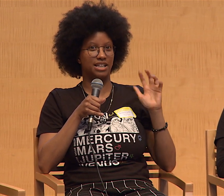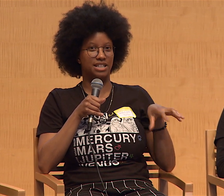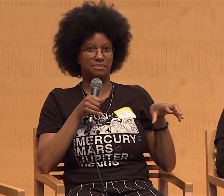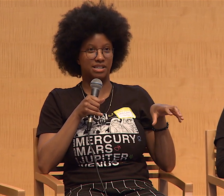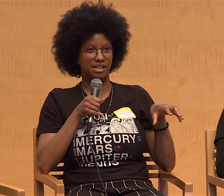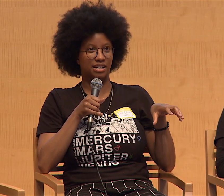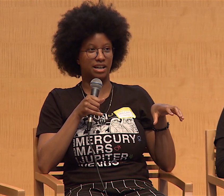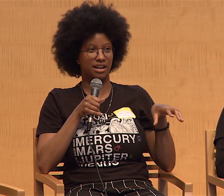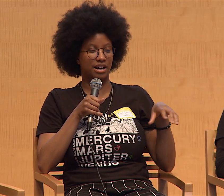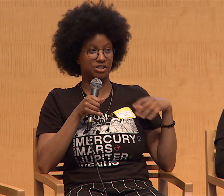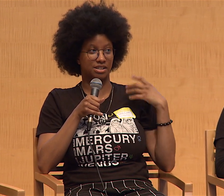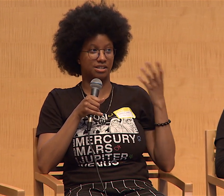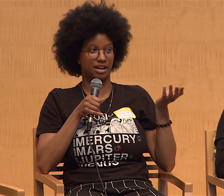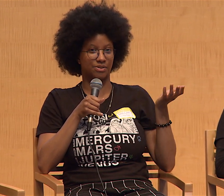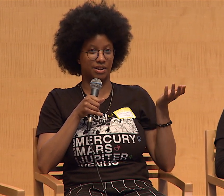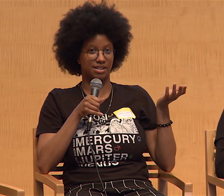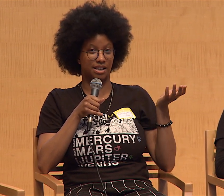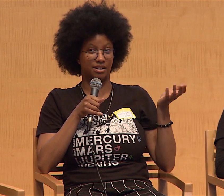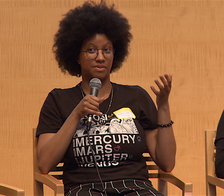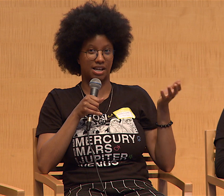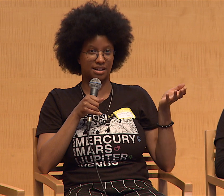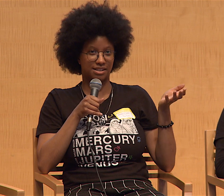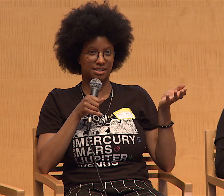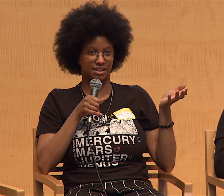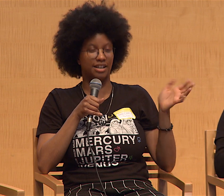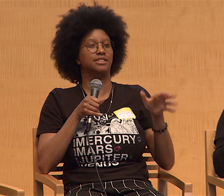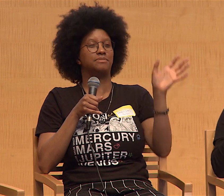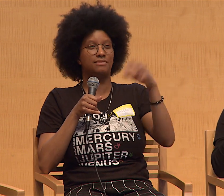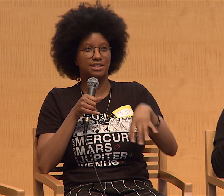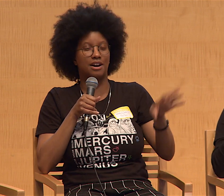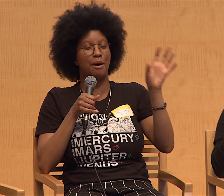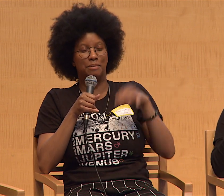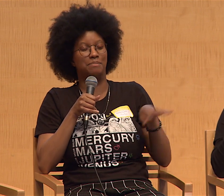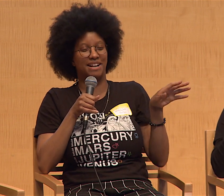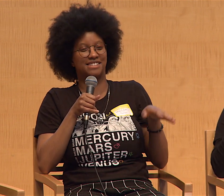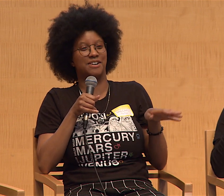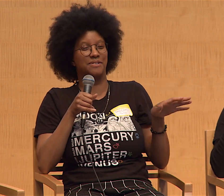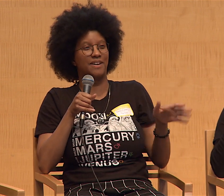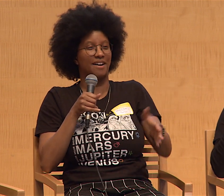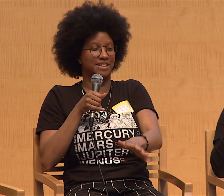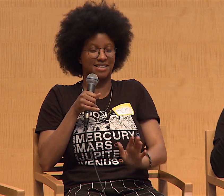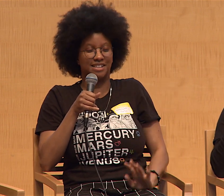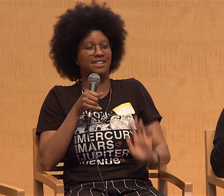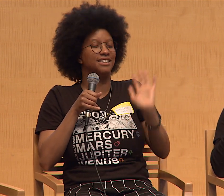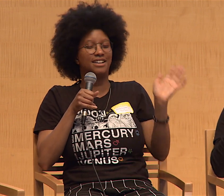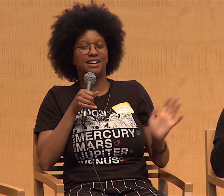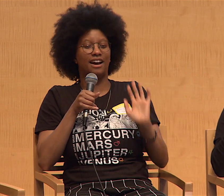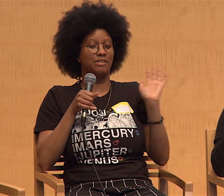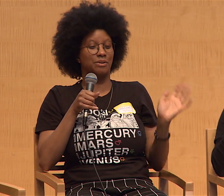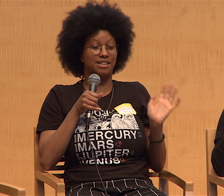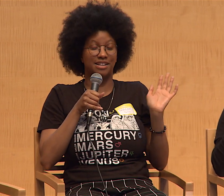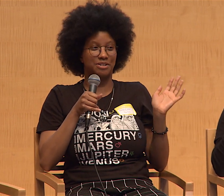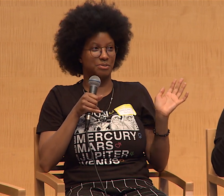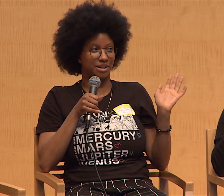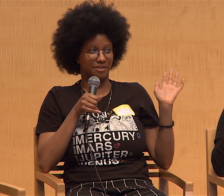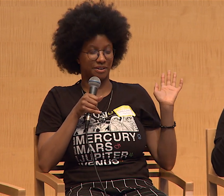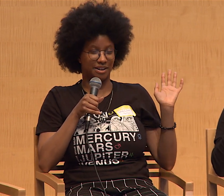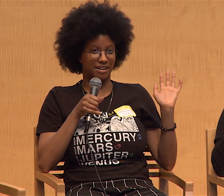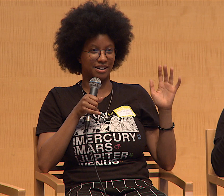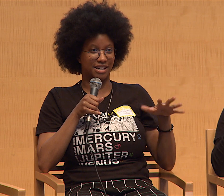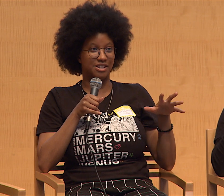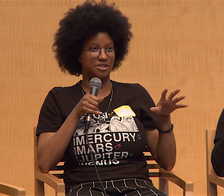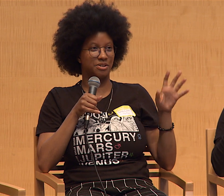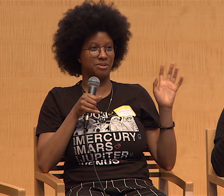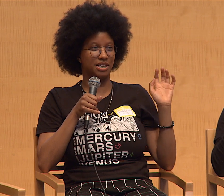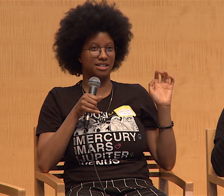depict intimacy and not just sex for the sake of sex. Like, to humble myself, obviously, everyone is into whatever